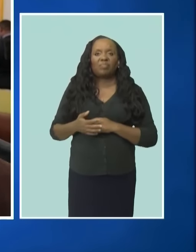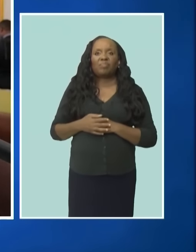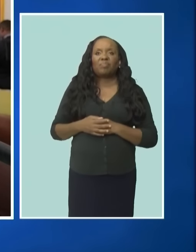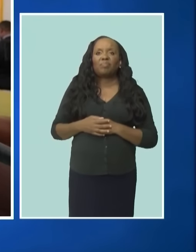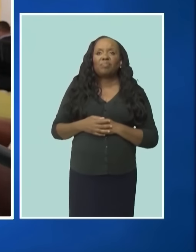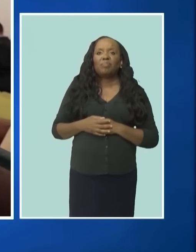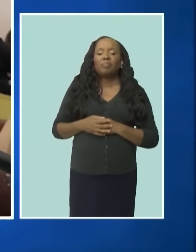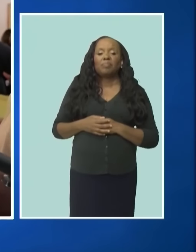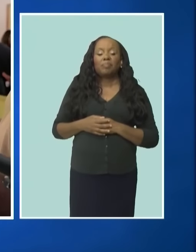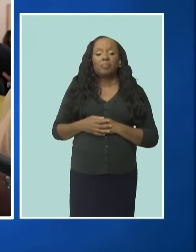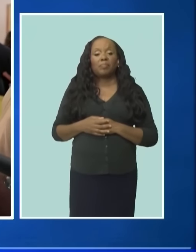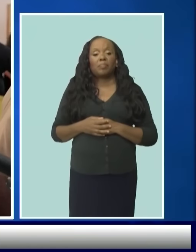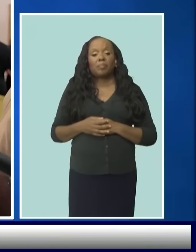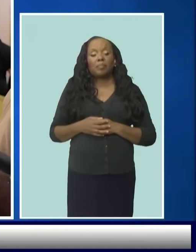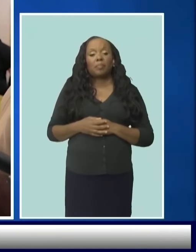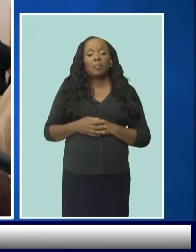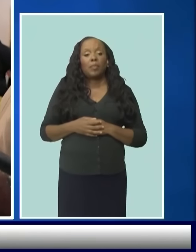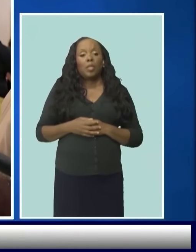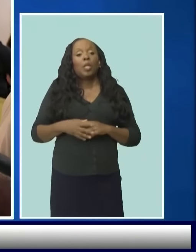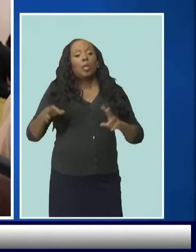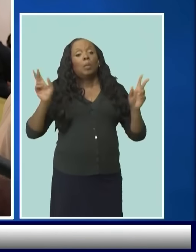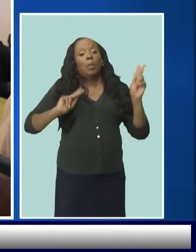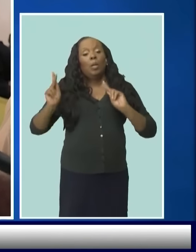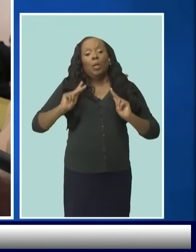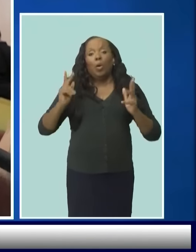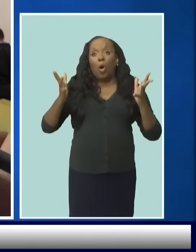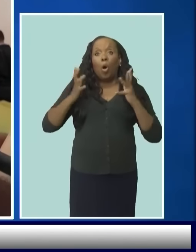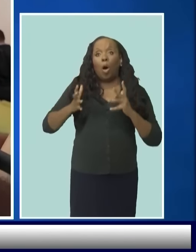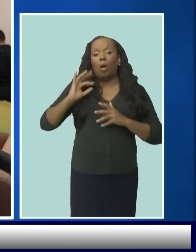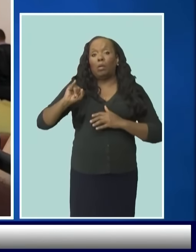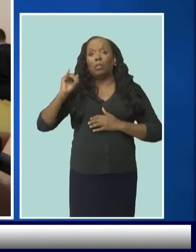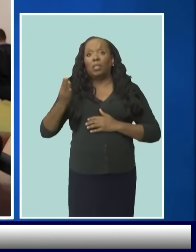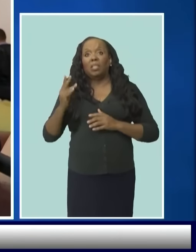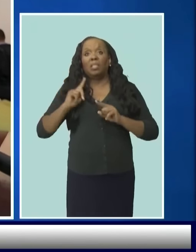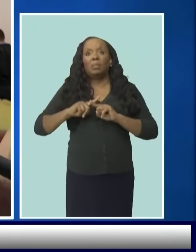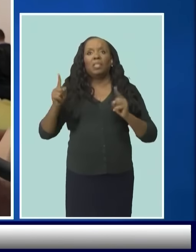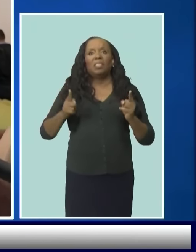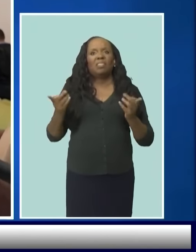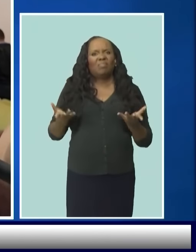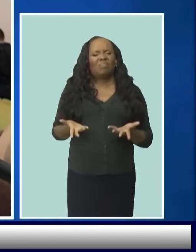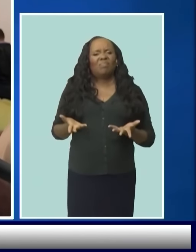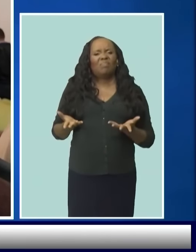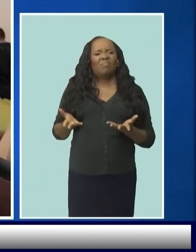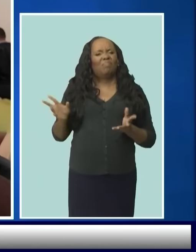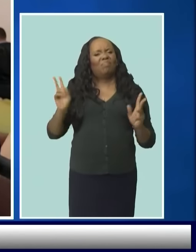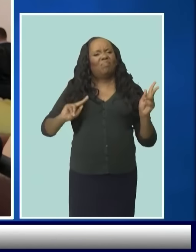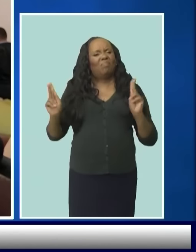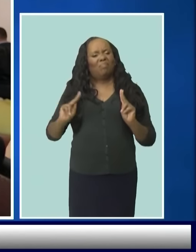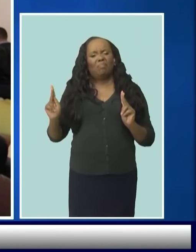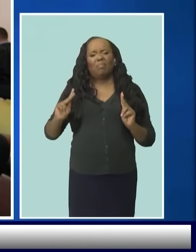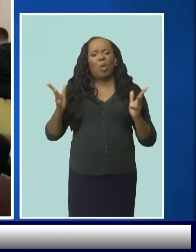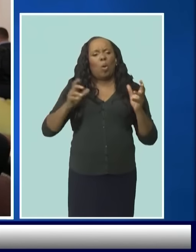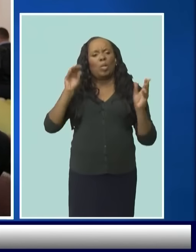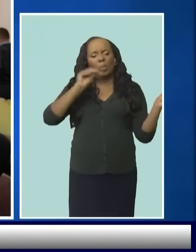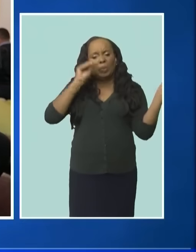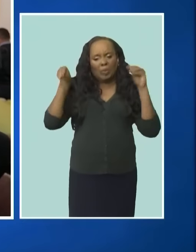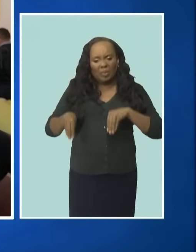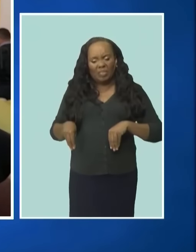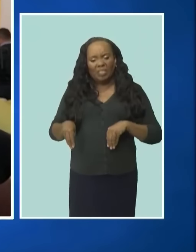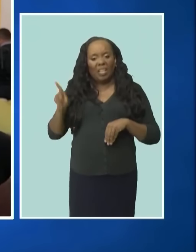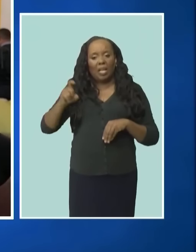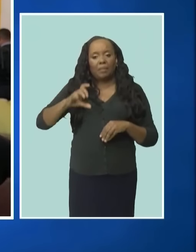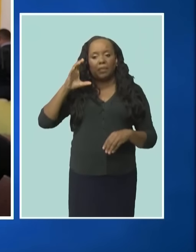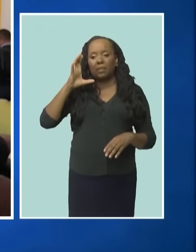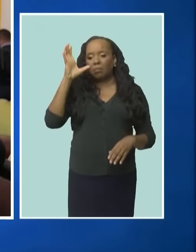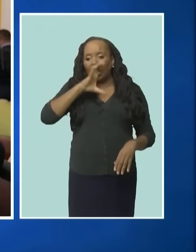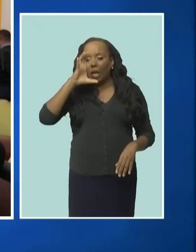those who want a job. How many people can get a job between the 1st of October and now? They got to come and look for the job first invariably. You understand?